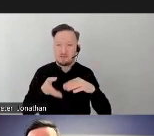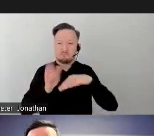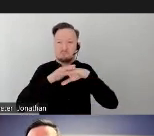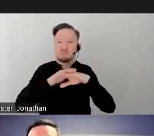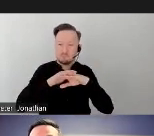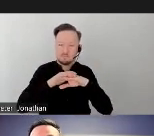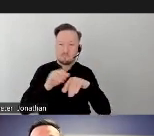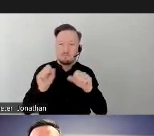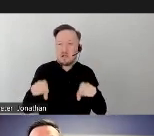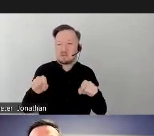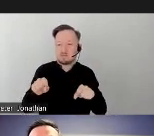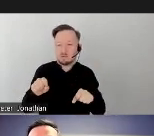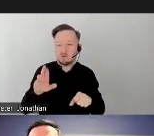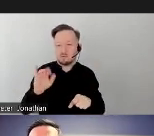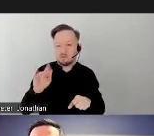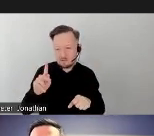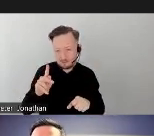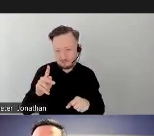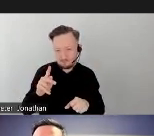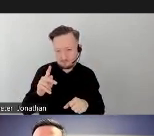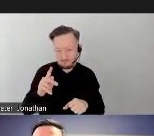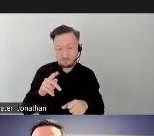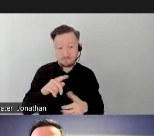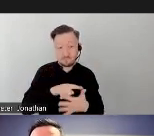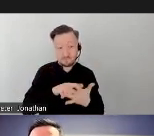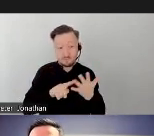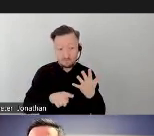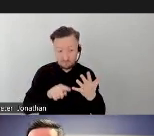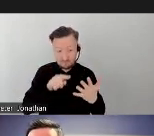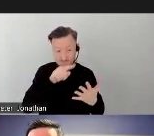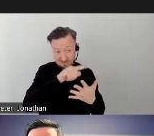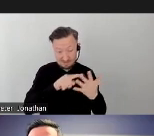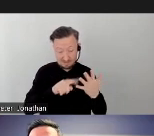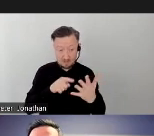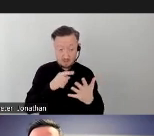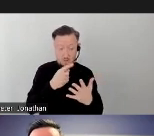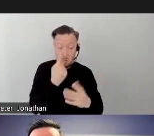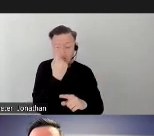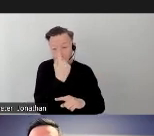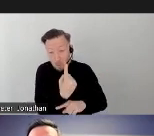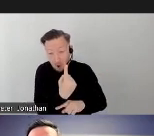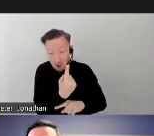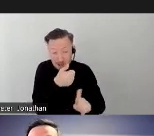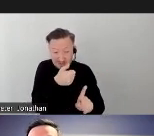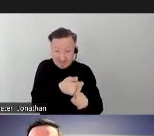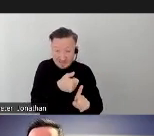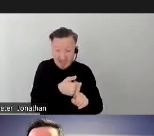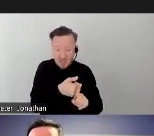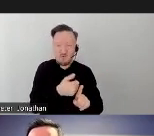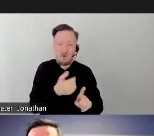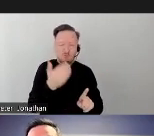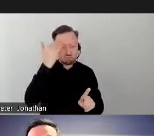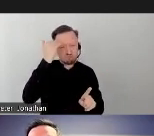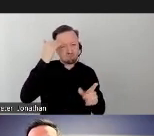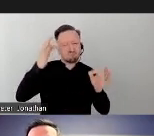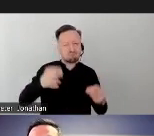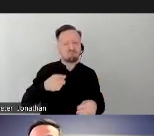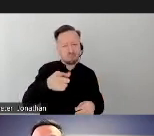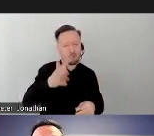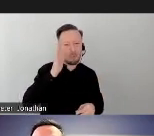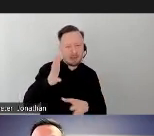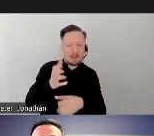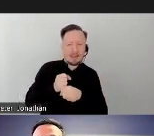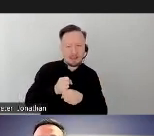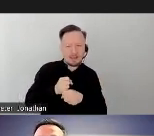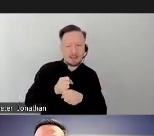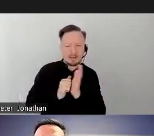colorectal cancer. Again, none of these things by themselves tell you that you're going to get cancer or not. It's just a continuum